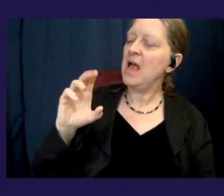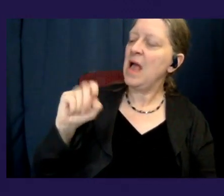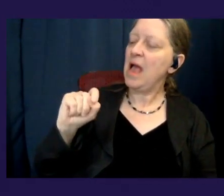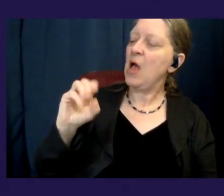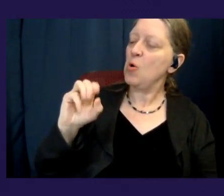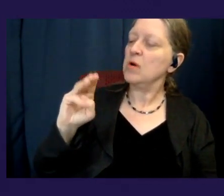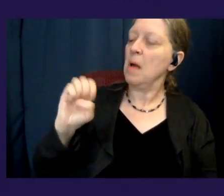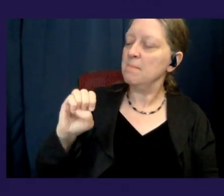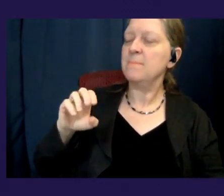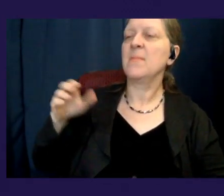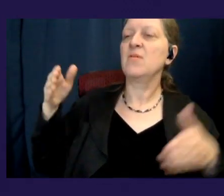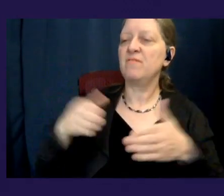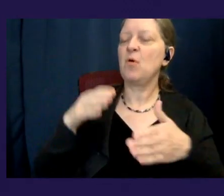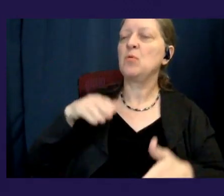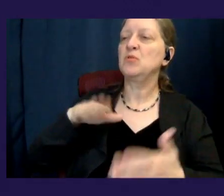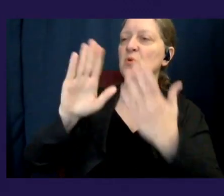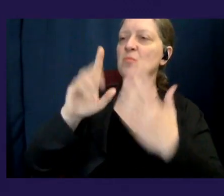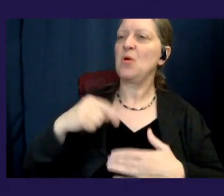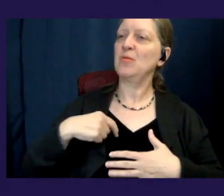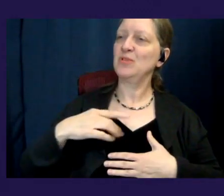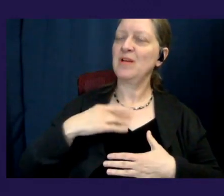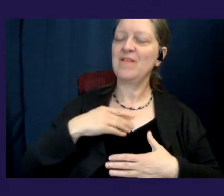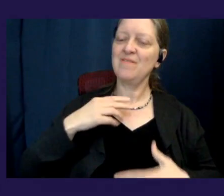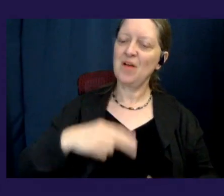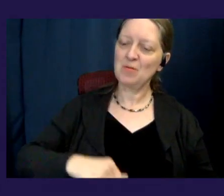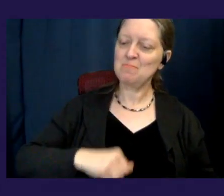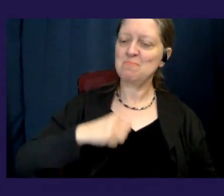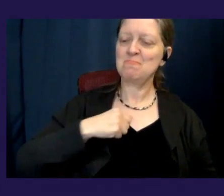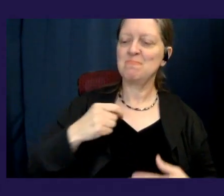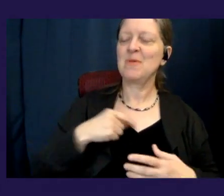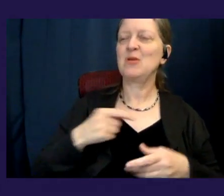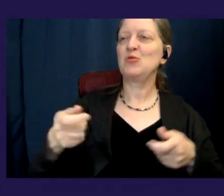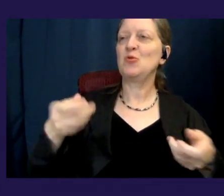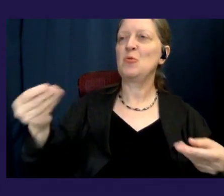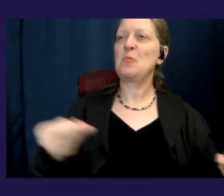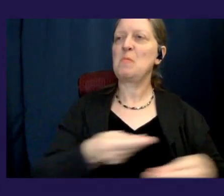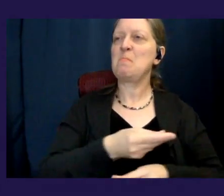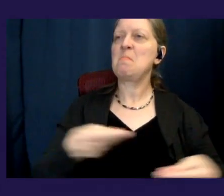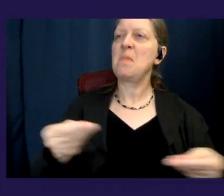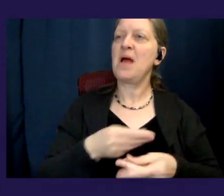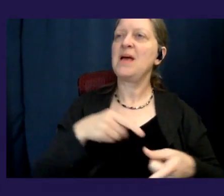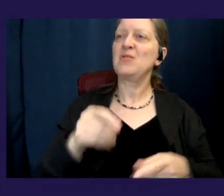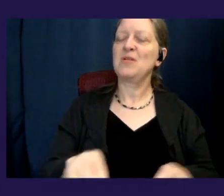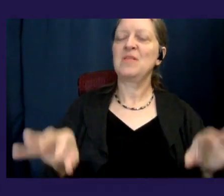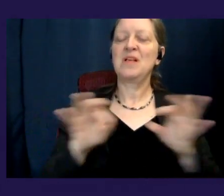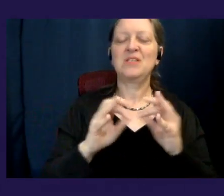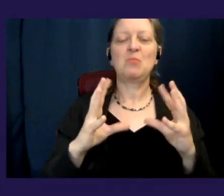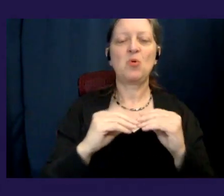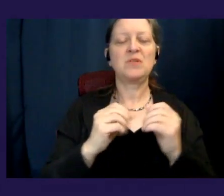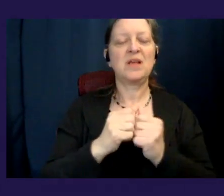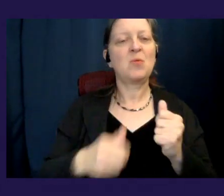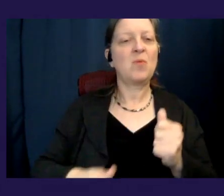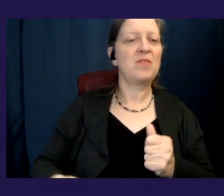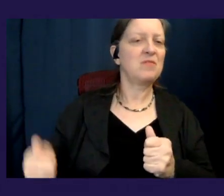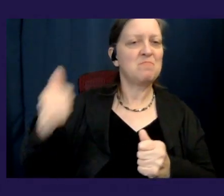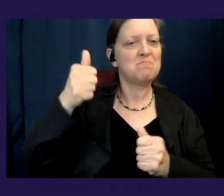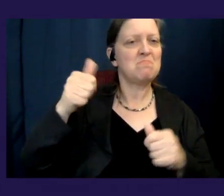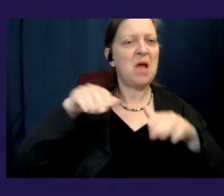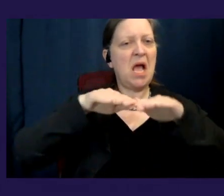to moderate this important session with high caliber expertise. I really would like to